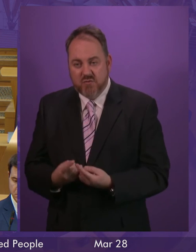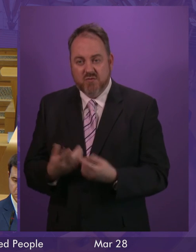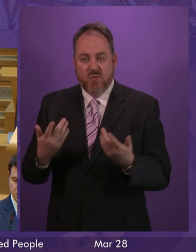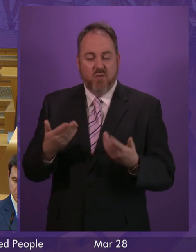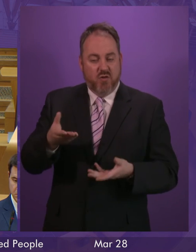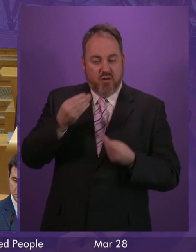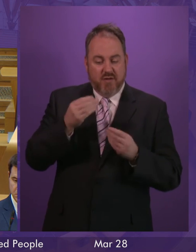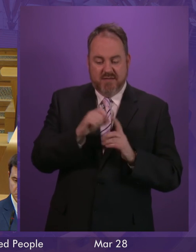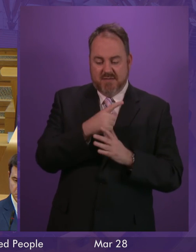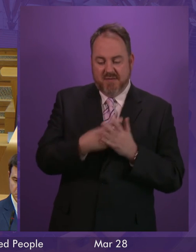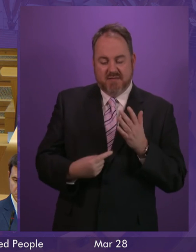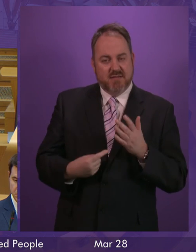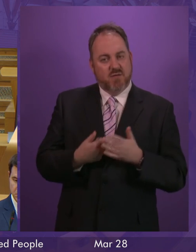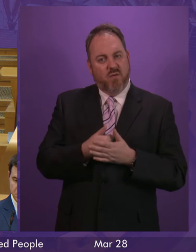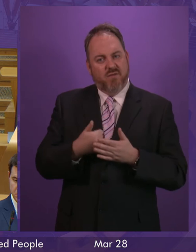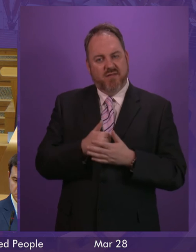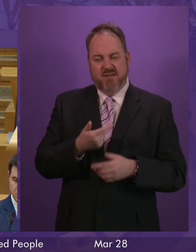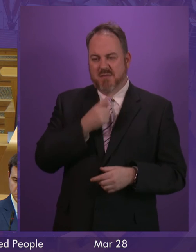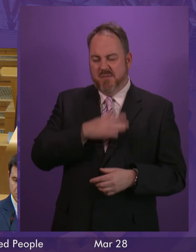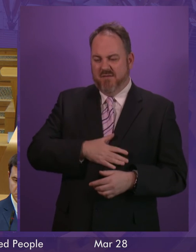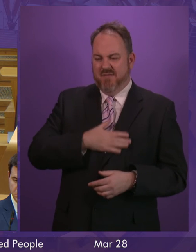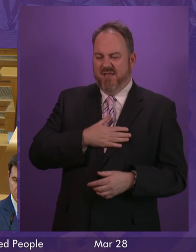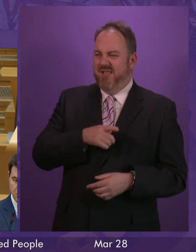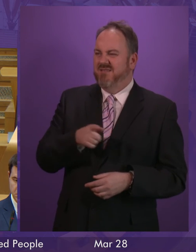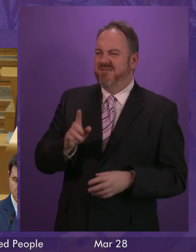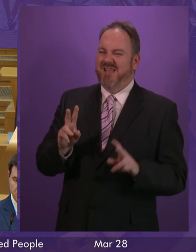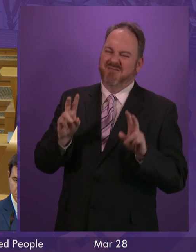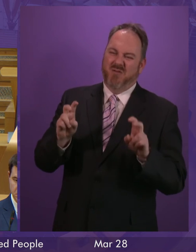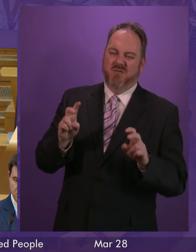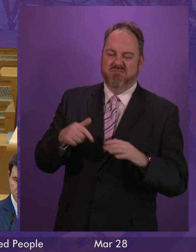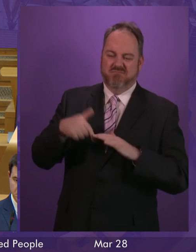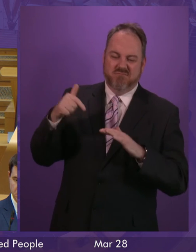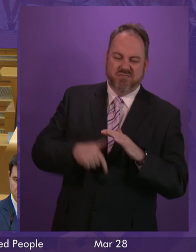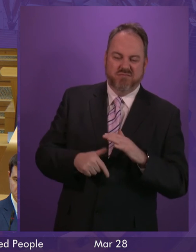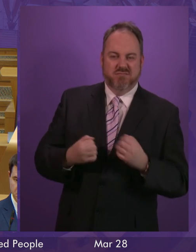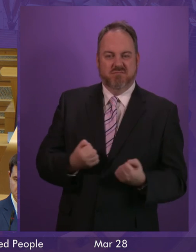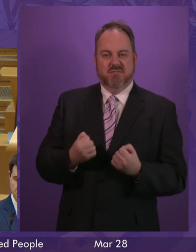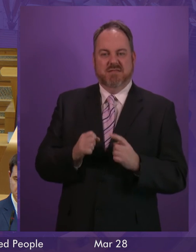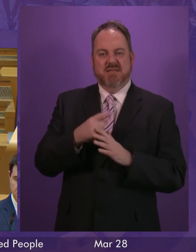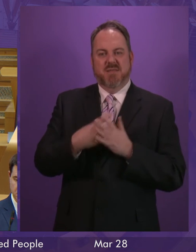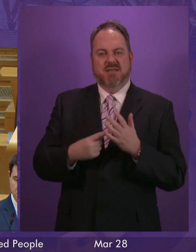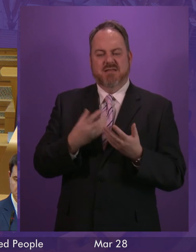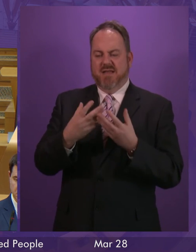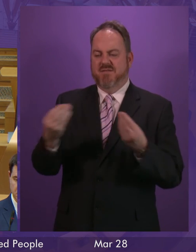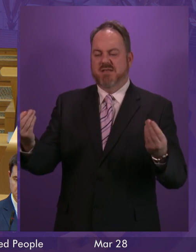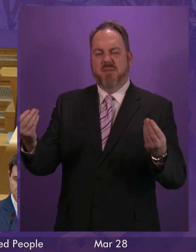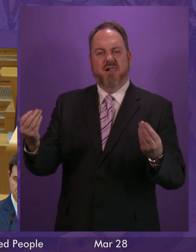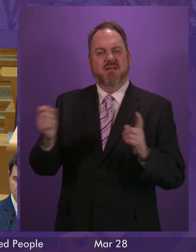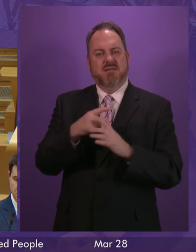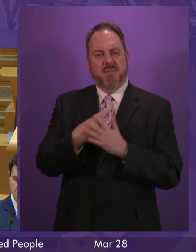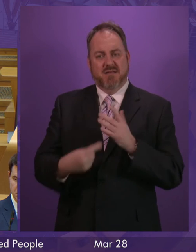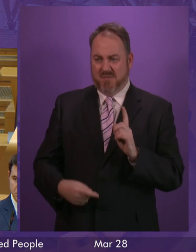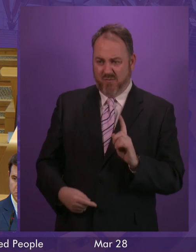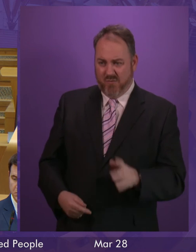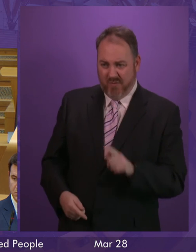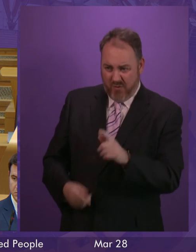That disability, in some ways, people feel that they haven't earned it, because it isn't obvious, and it isn't visible. But those are very much disabilities.